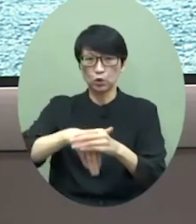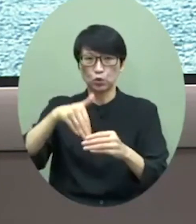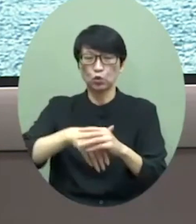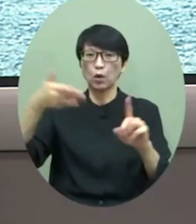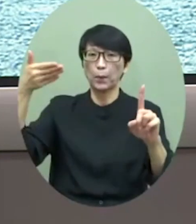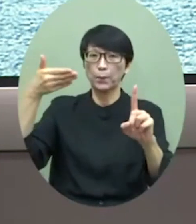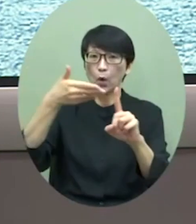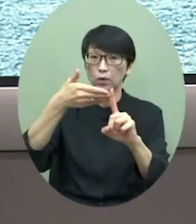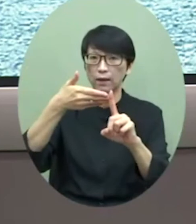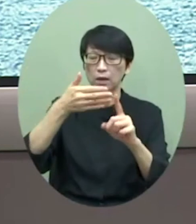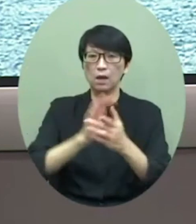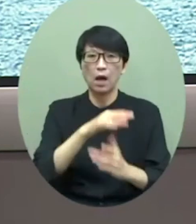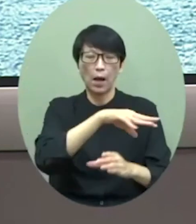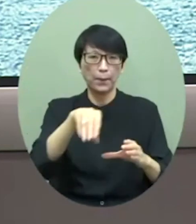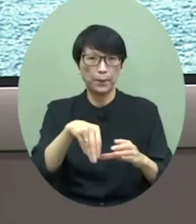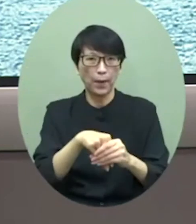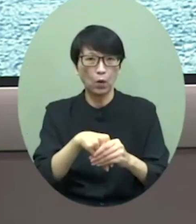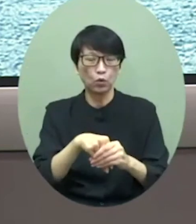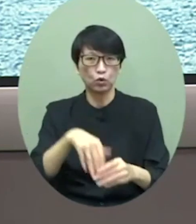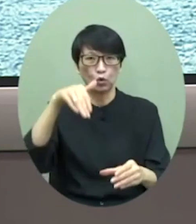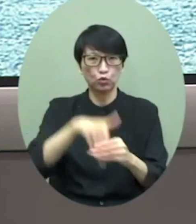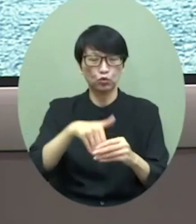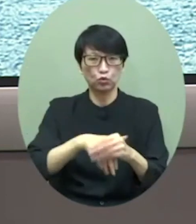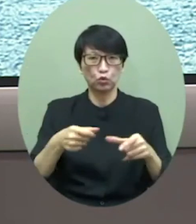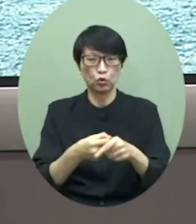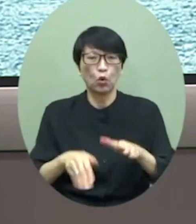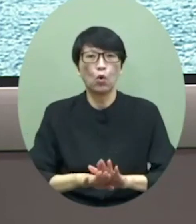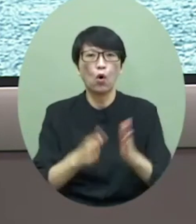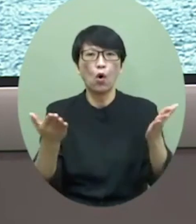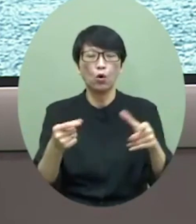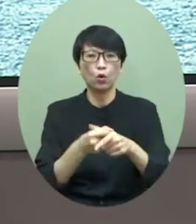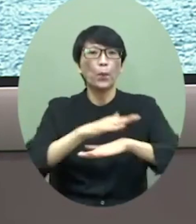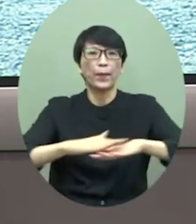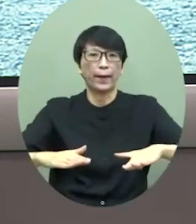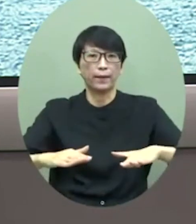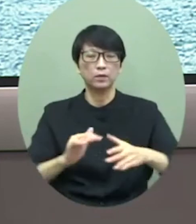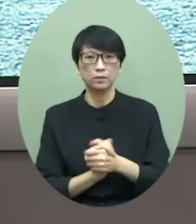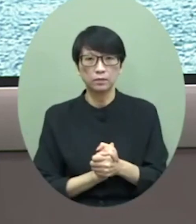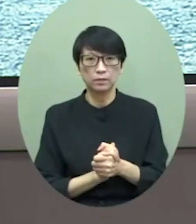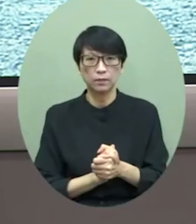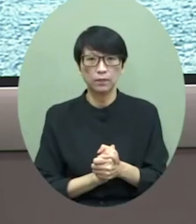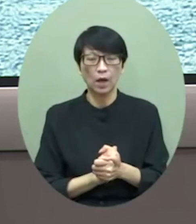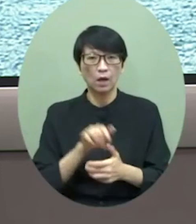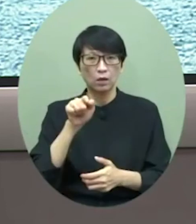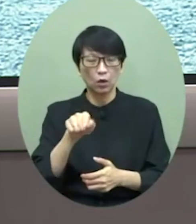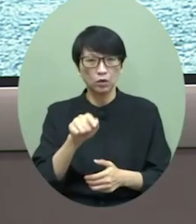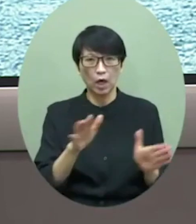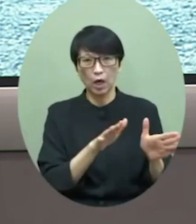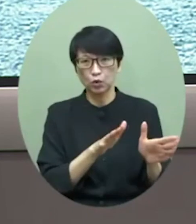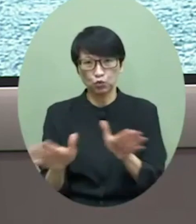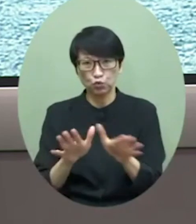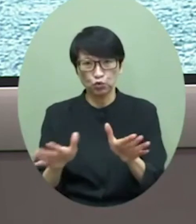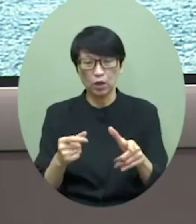studied these ordinance, now, one of the purposes of postponing